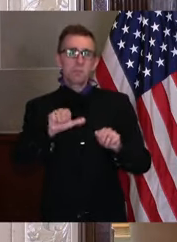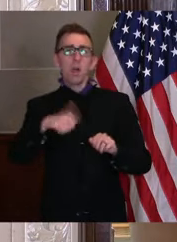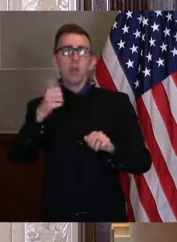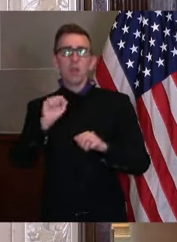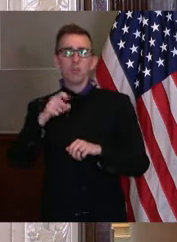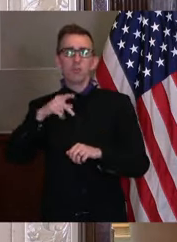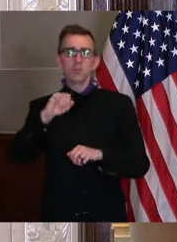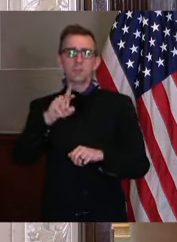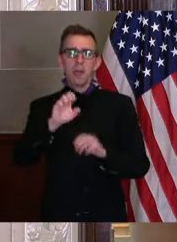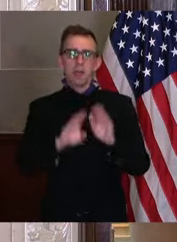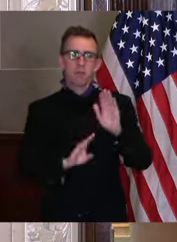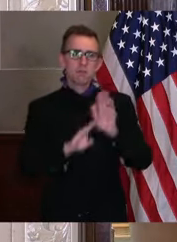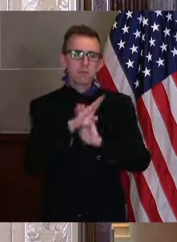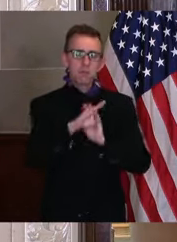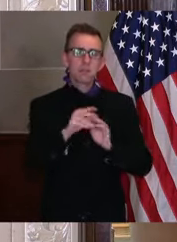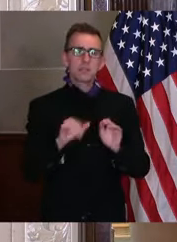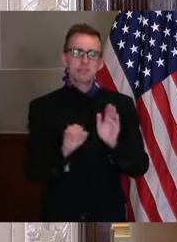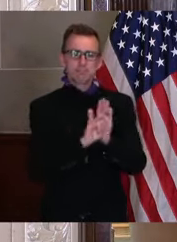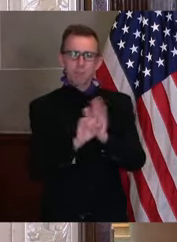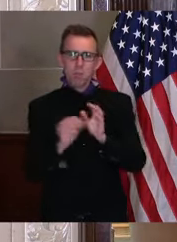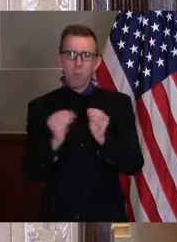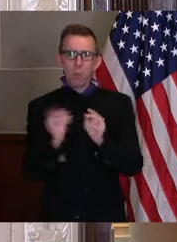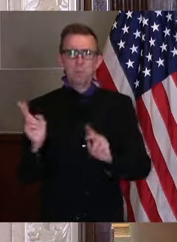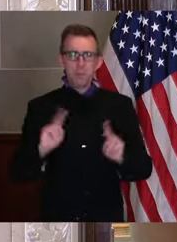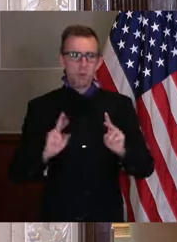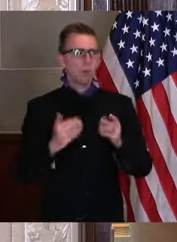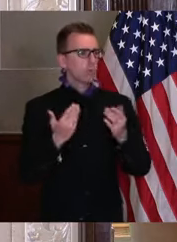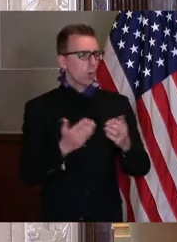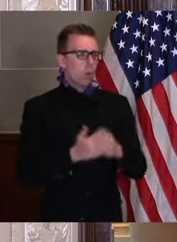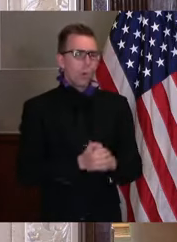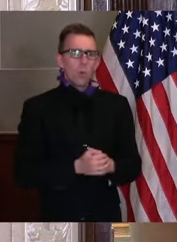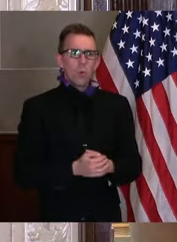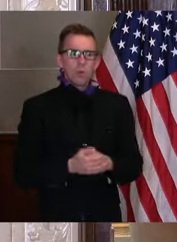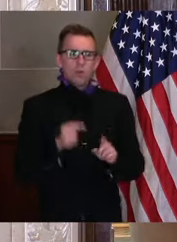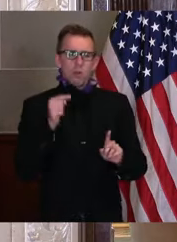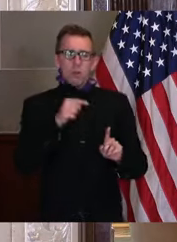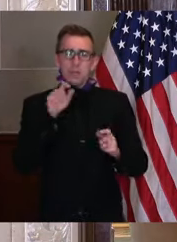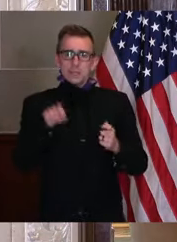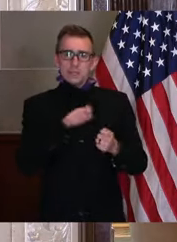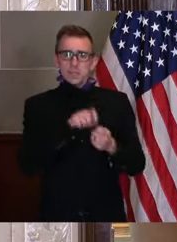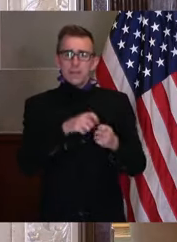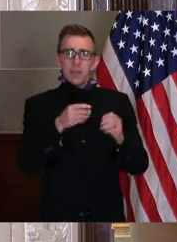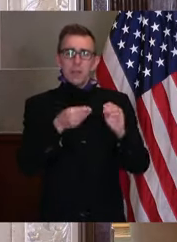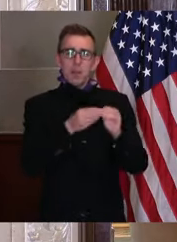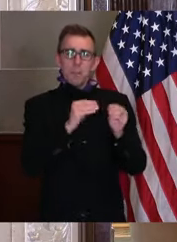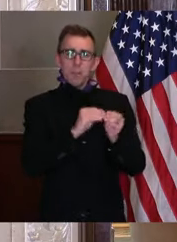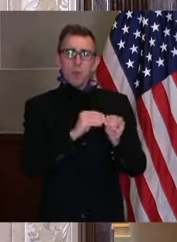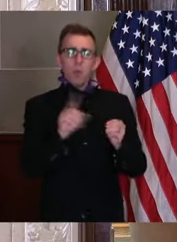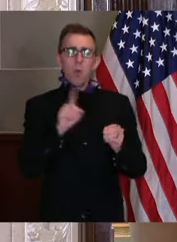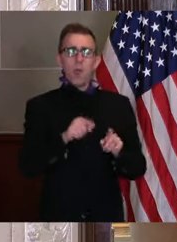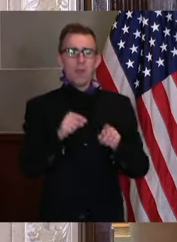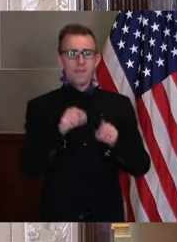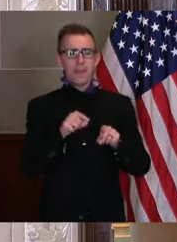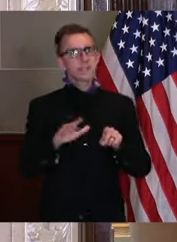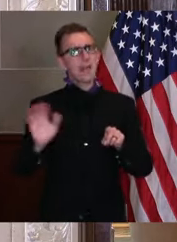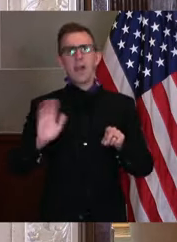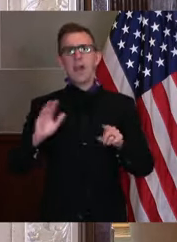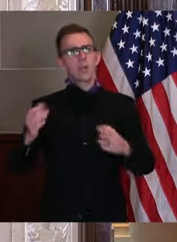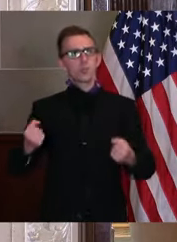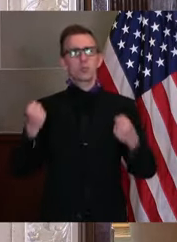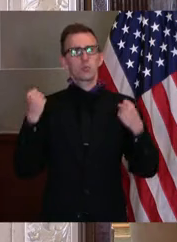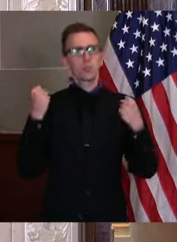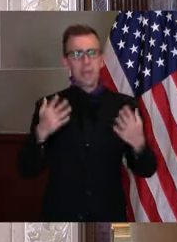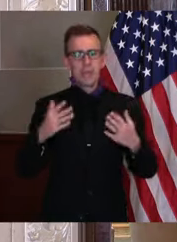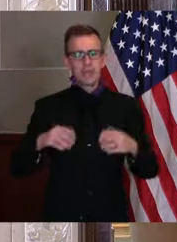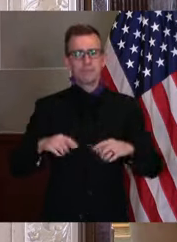in cases. We'll start seeing some more. Is there like a certain point where like that's too many? Like,